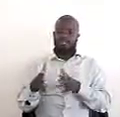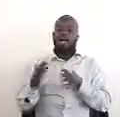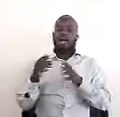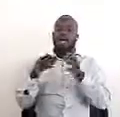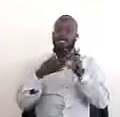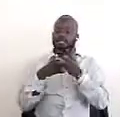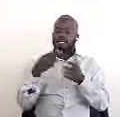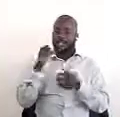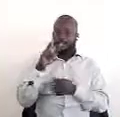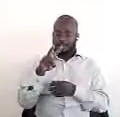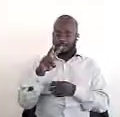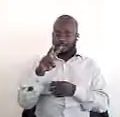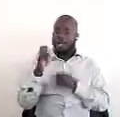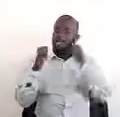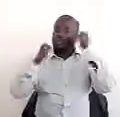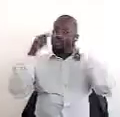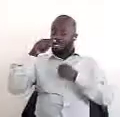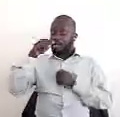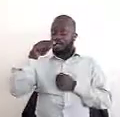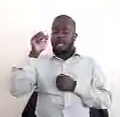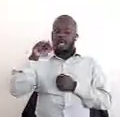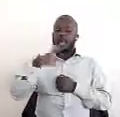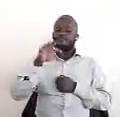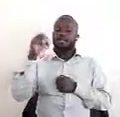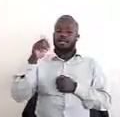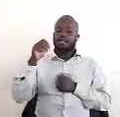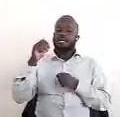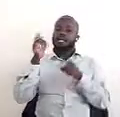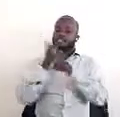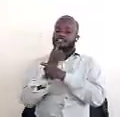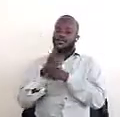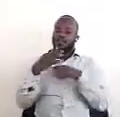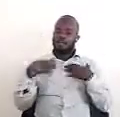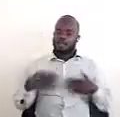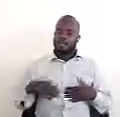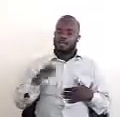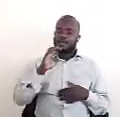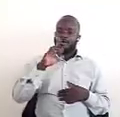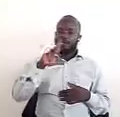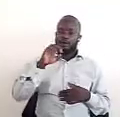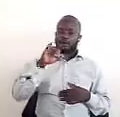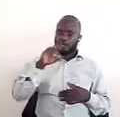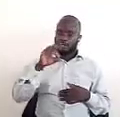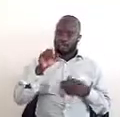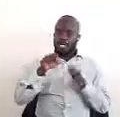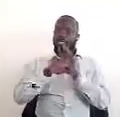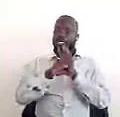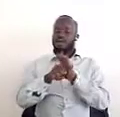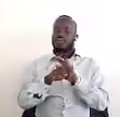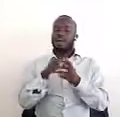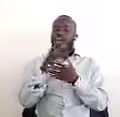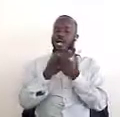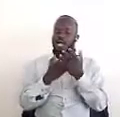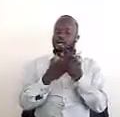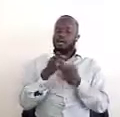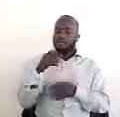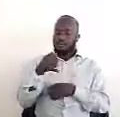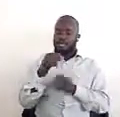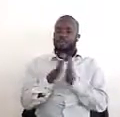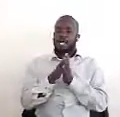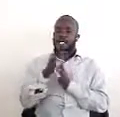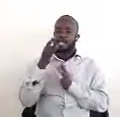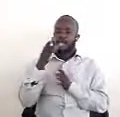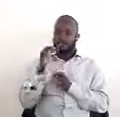against HIV. These HIV antibodies can be found in various body fluids, such as blood, urine,